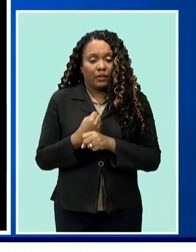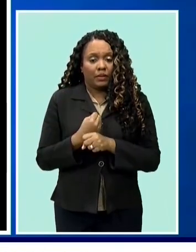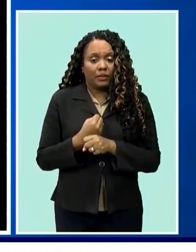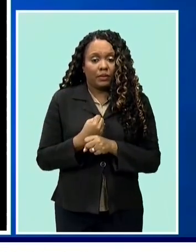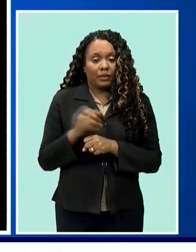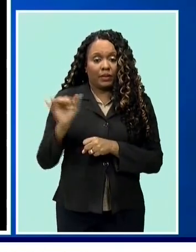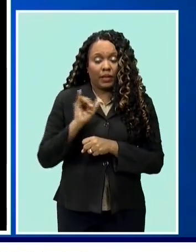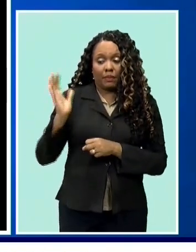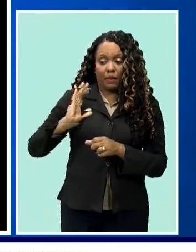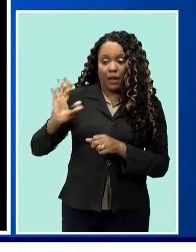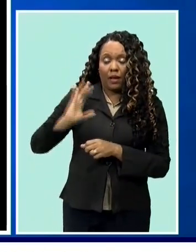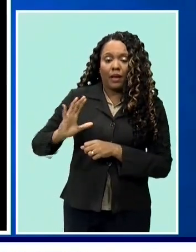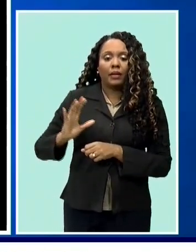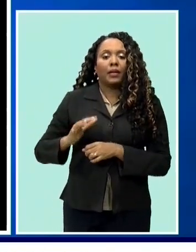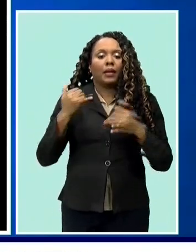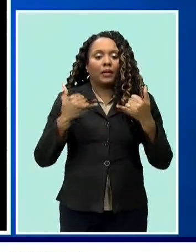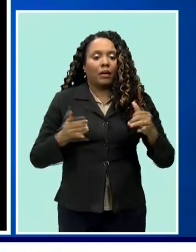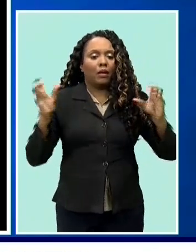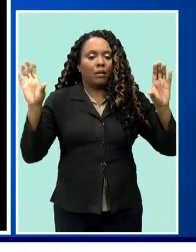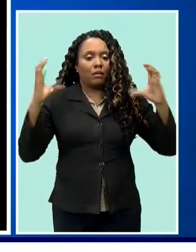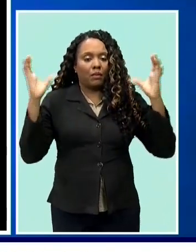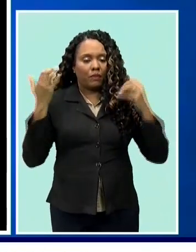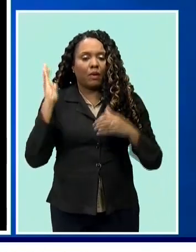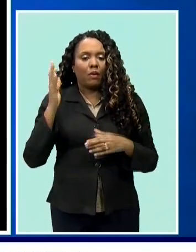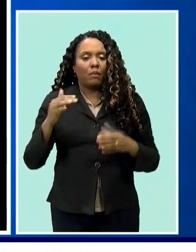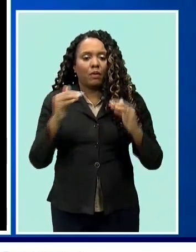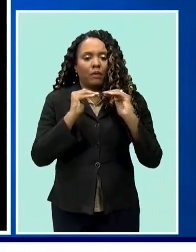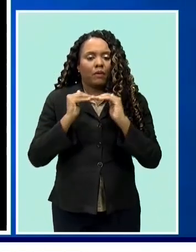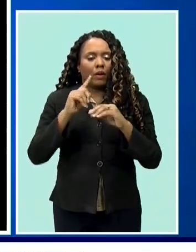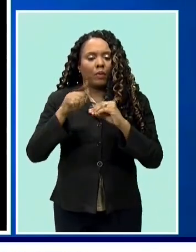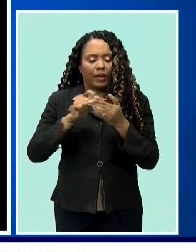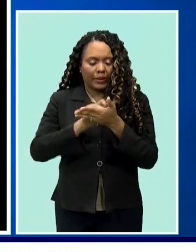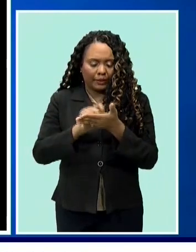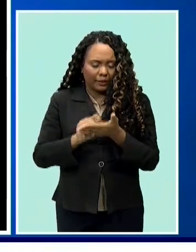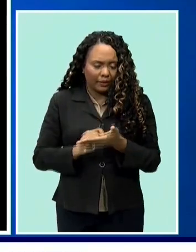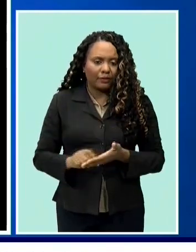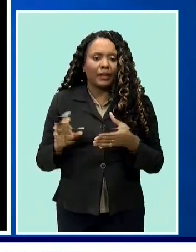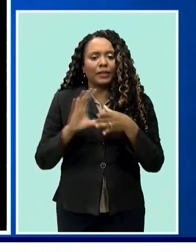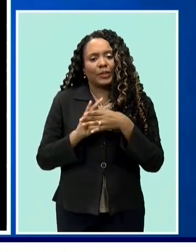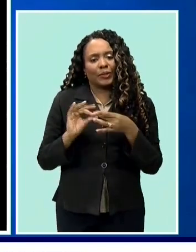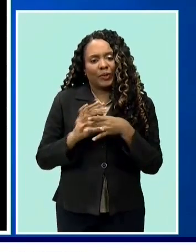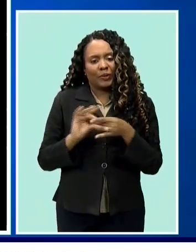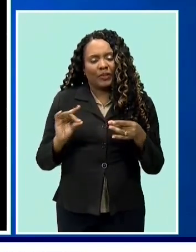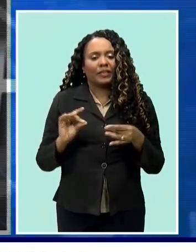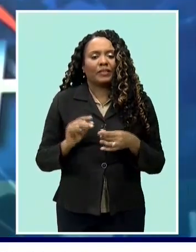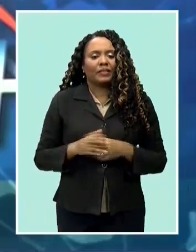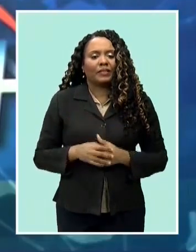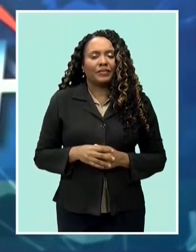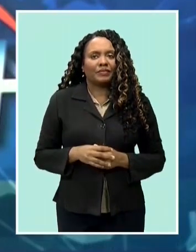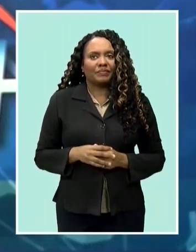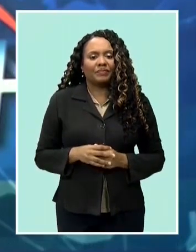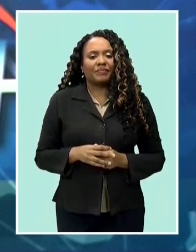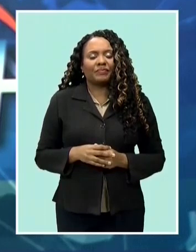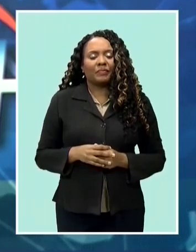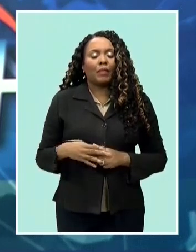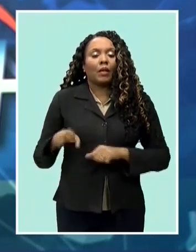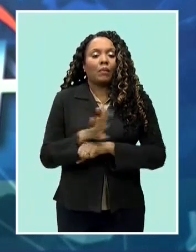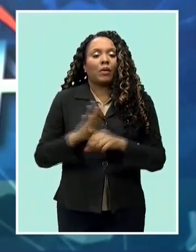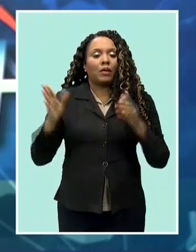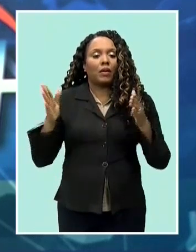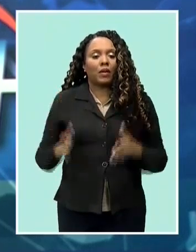over. And of course, they'll be extremely fair in their reporting and their coverage of the events.